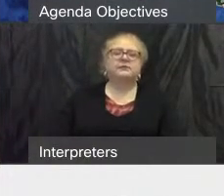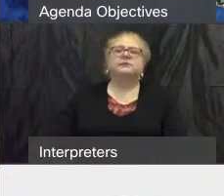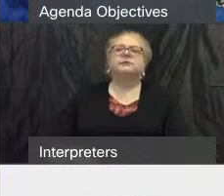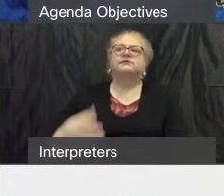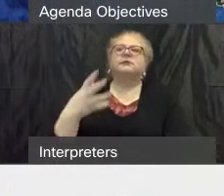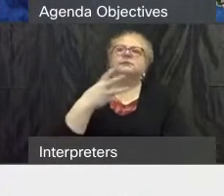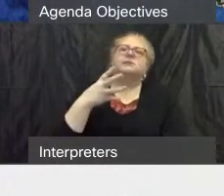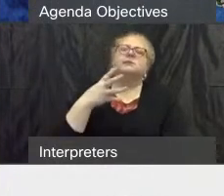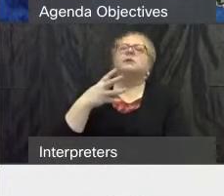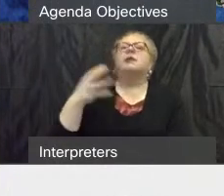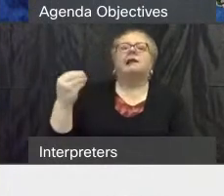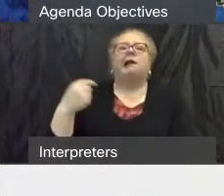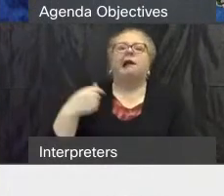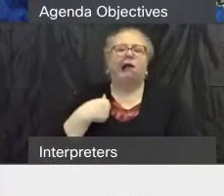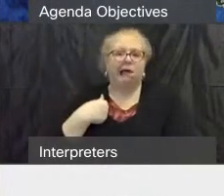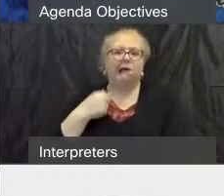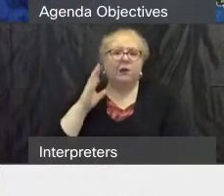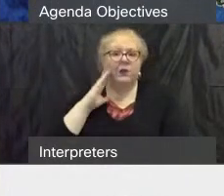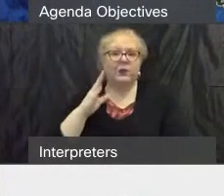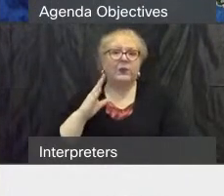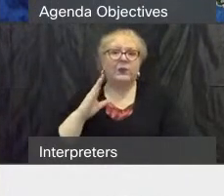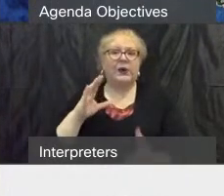And I'll just say again,